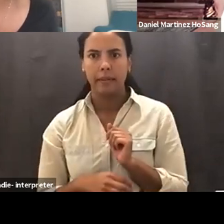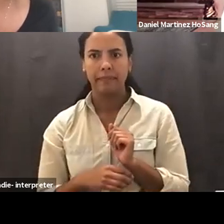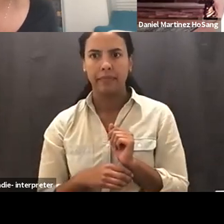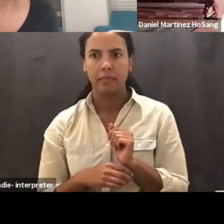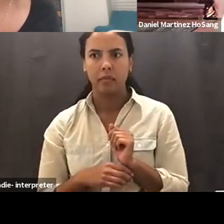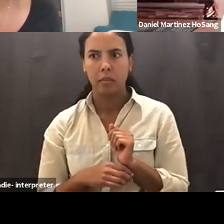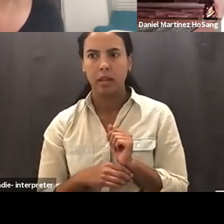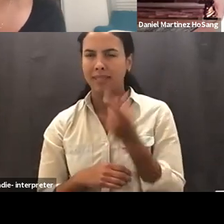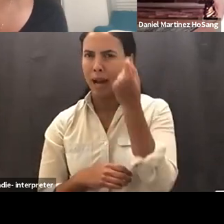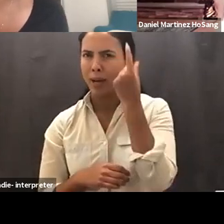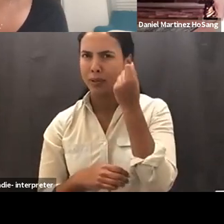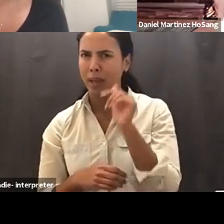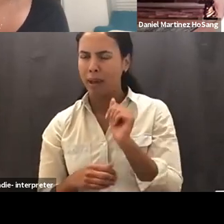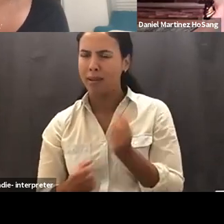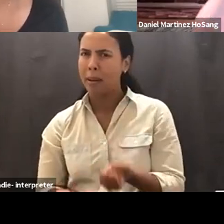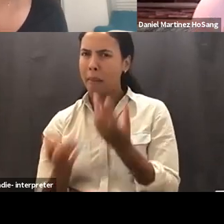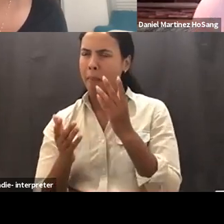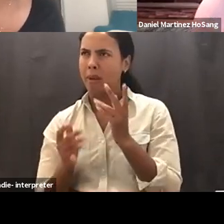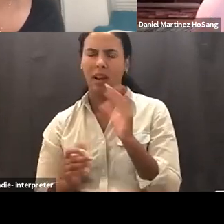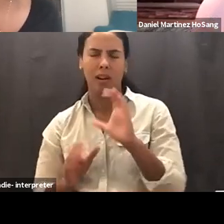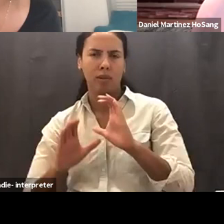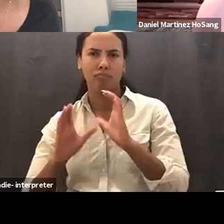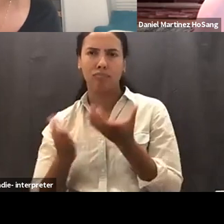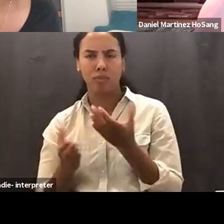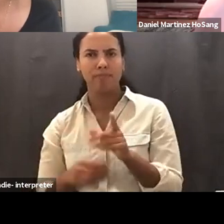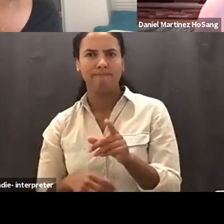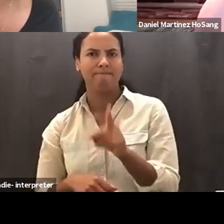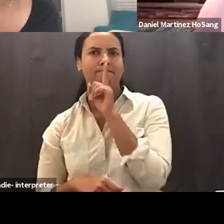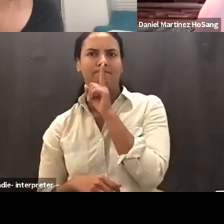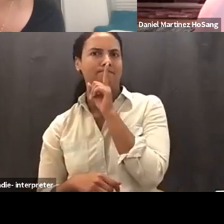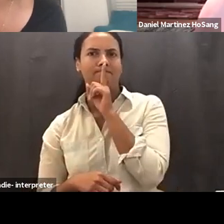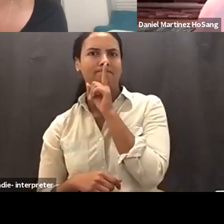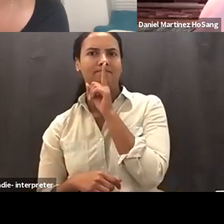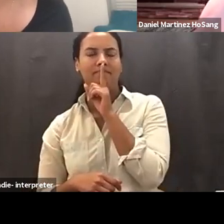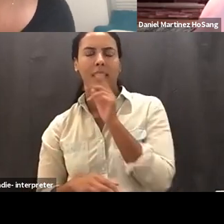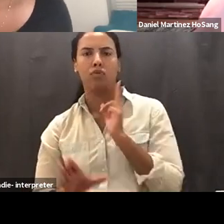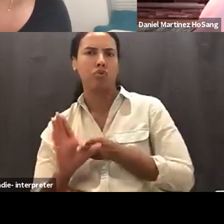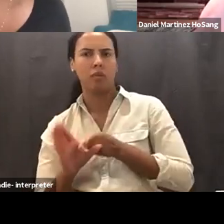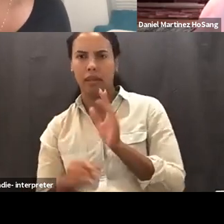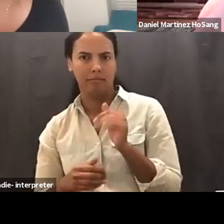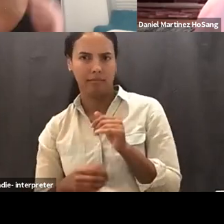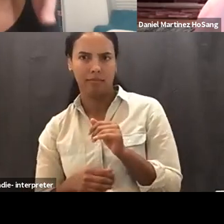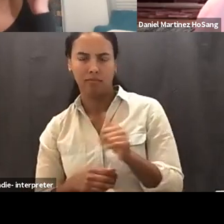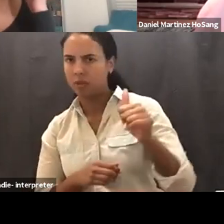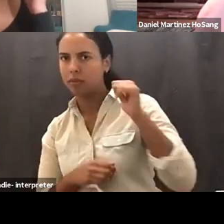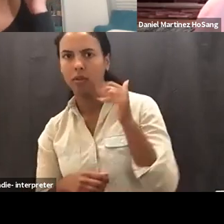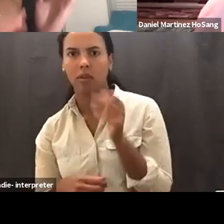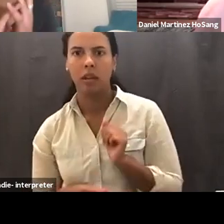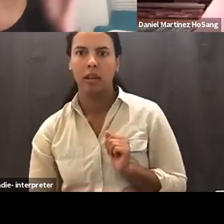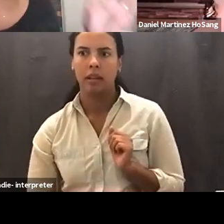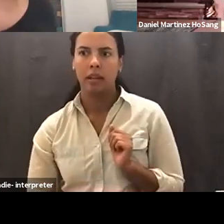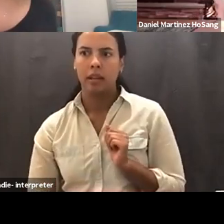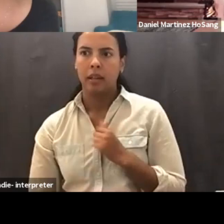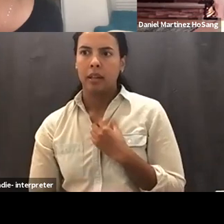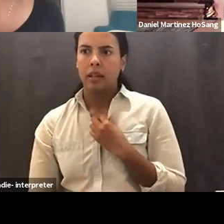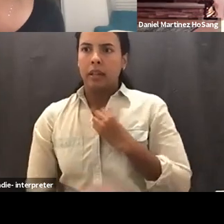groups, and like emboldened Hindu fascist groups in the diaspora were kind of like reignited. And so I guess